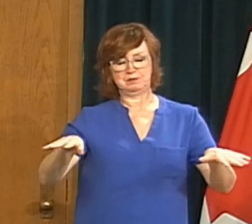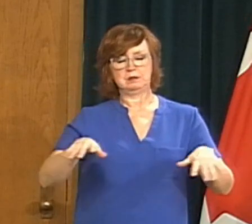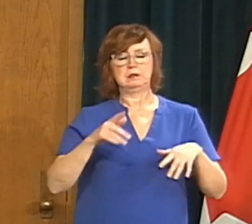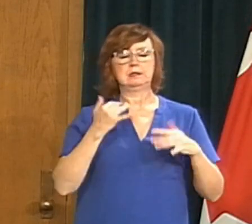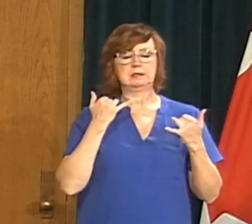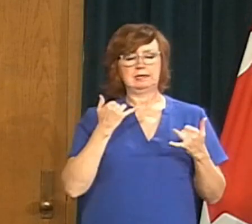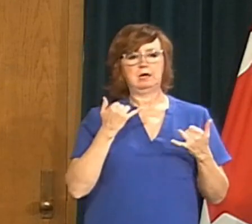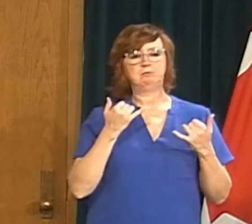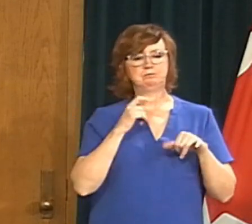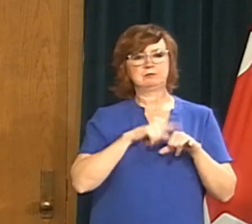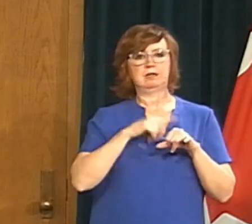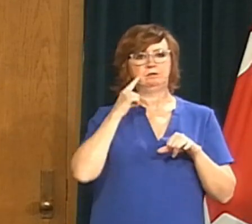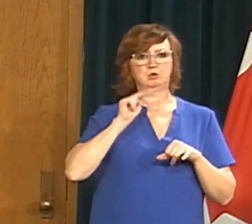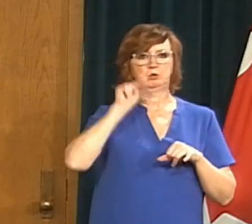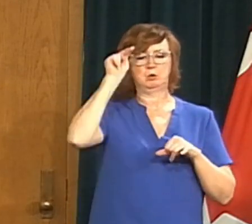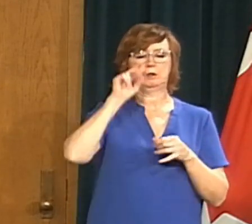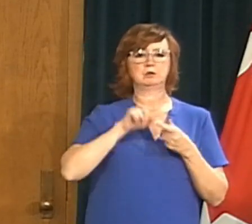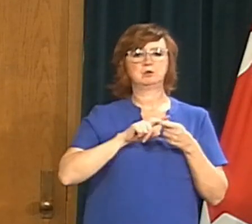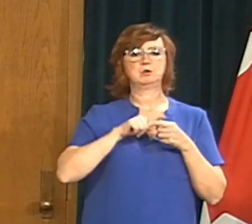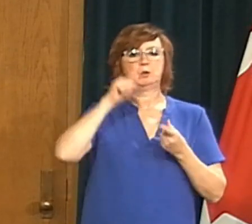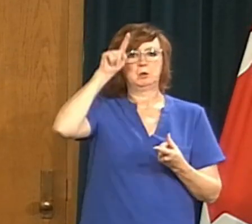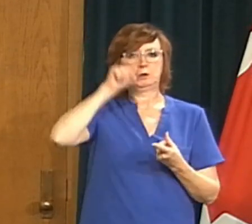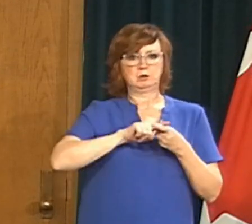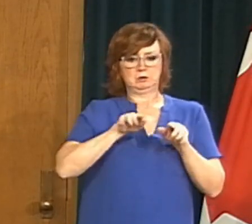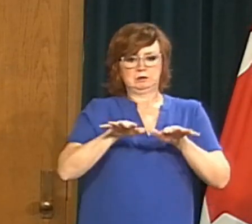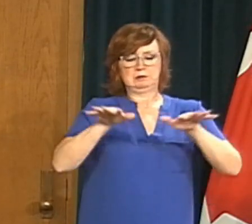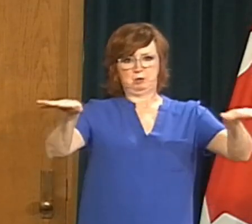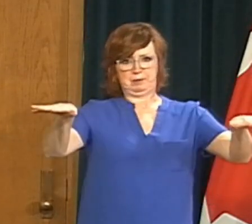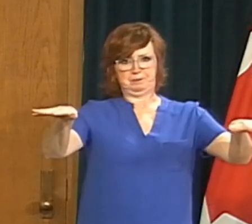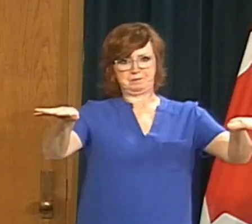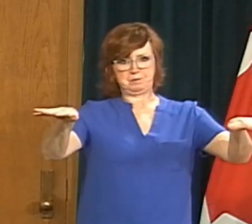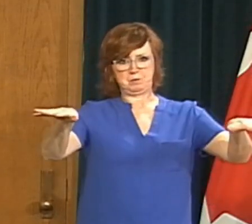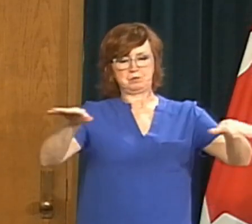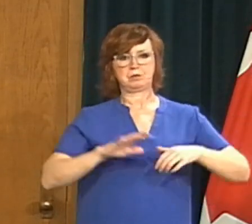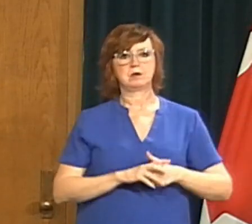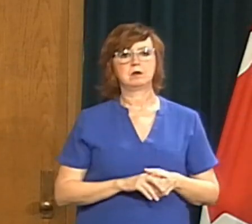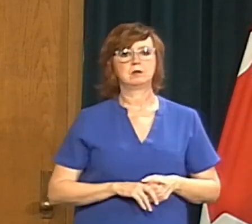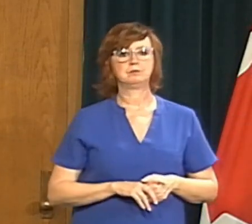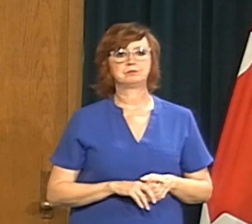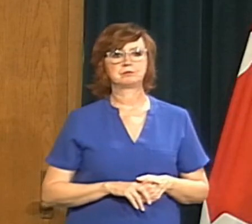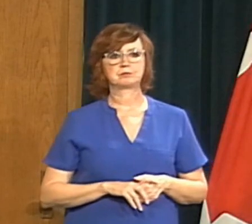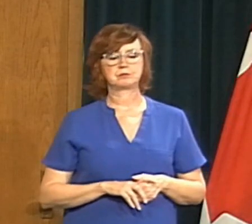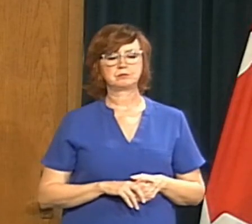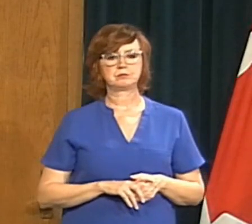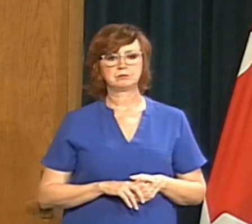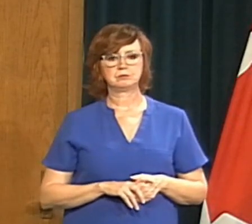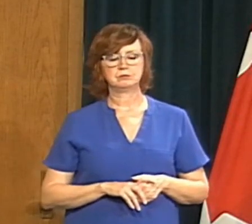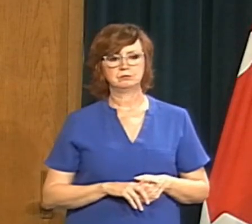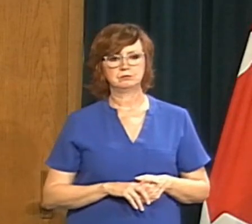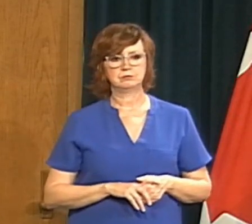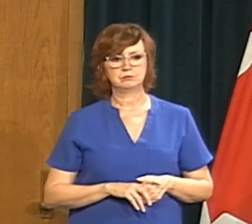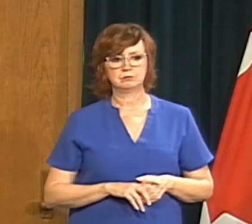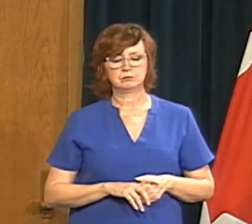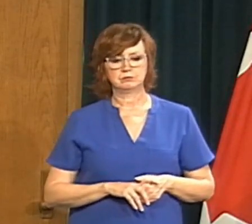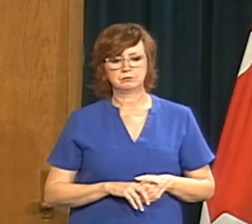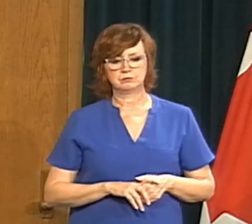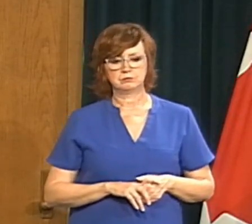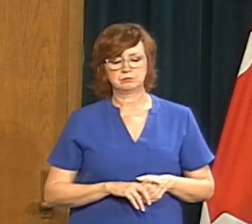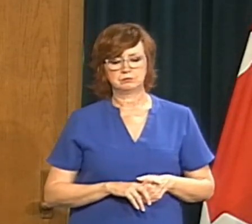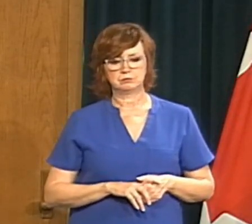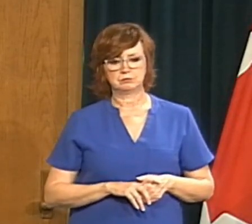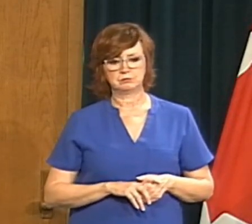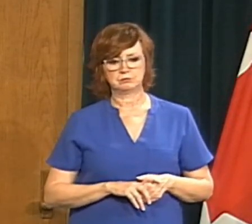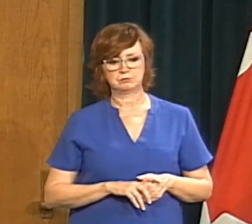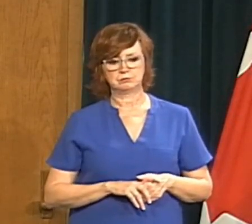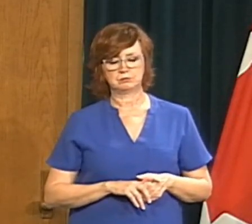northern communities as well. The preventative measures in a number of the other northern communities, I think in the community travel, is